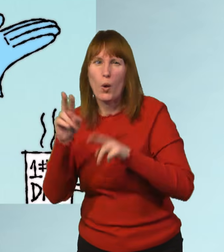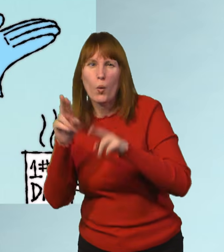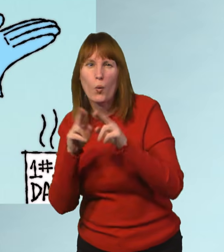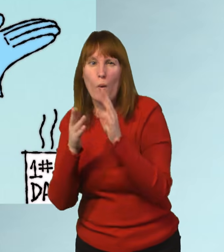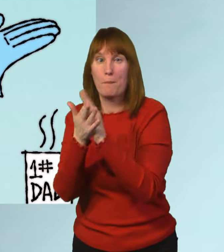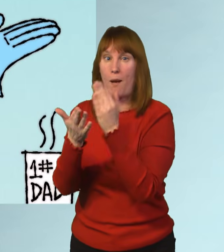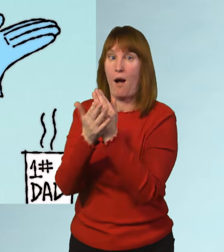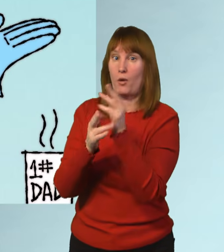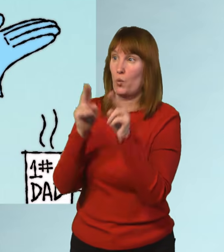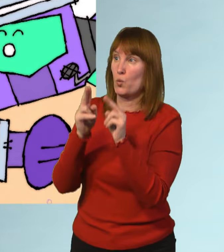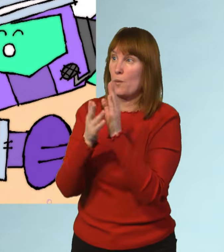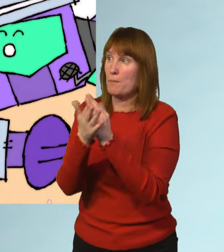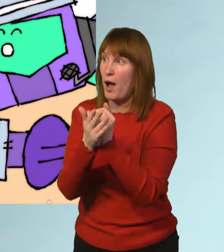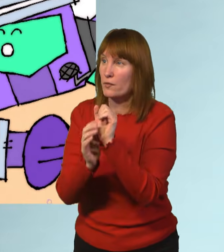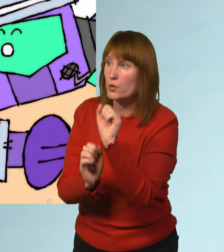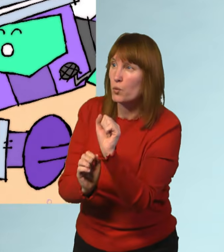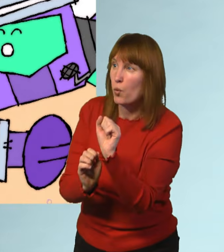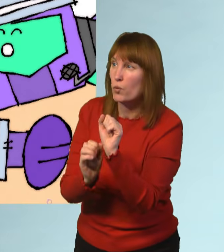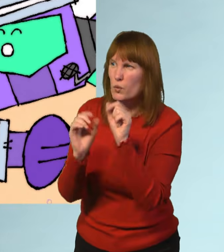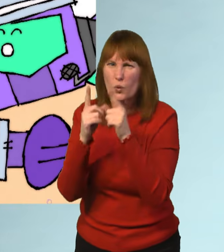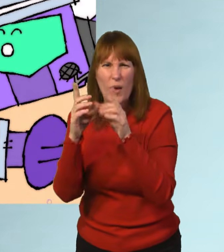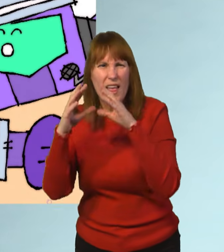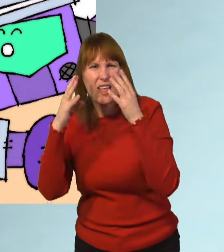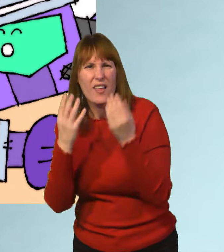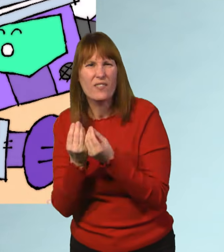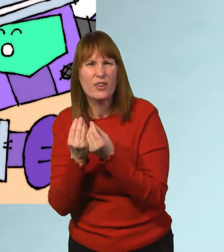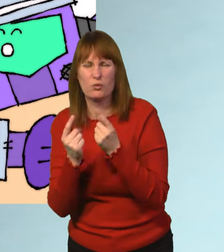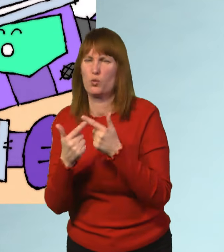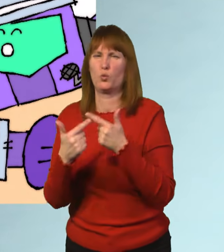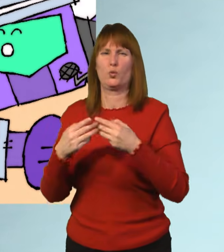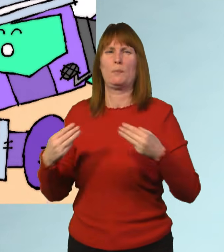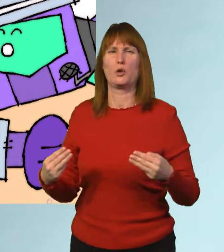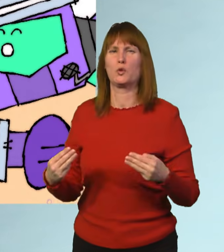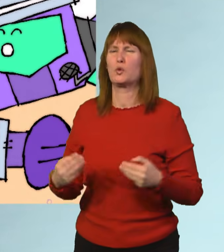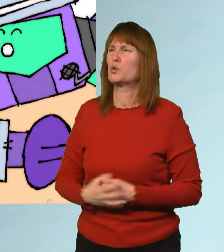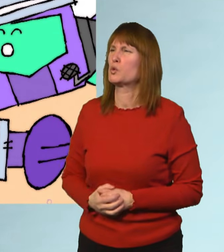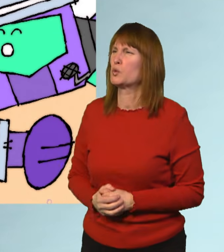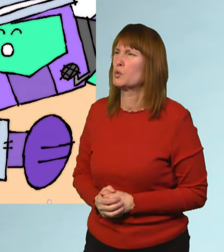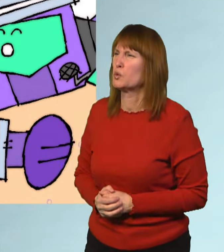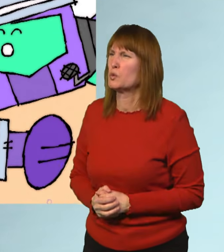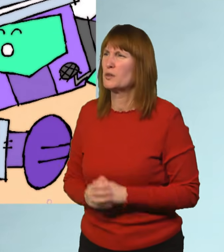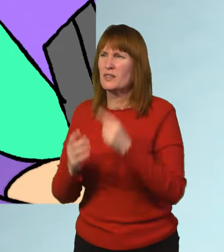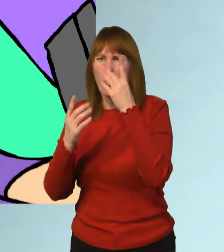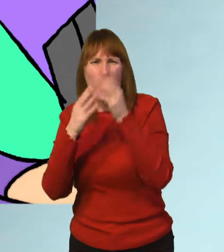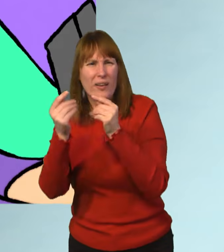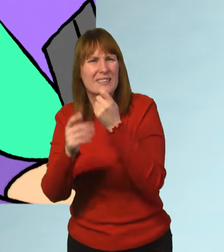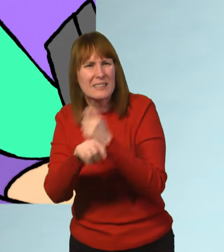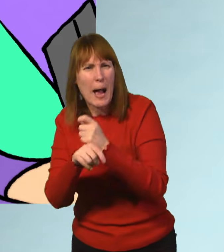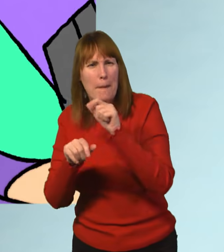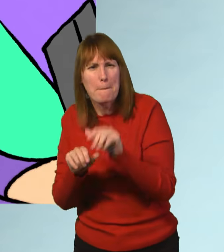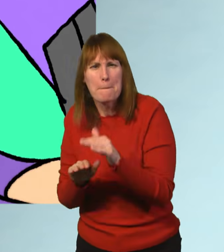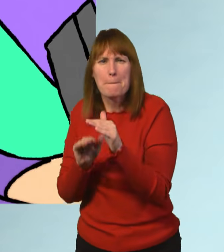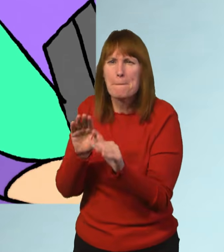you were already able to do everything. That can be too much. Aoife might prefer to focus on one thing at a time, like